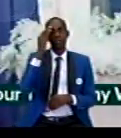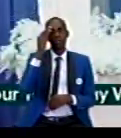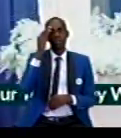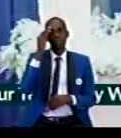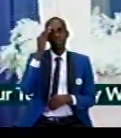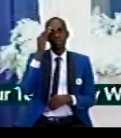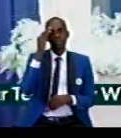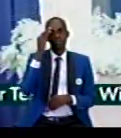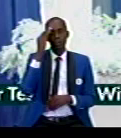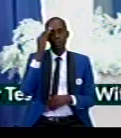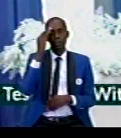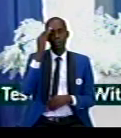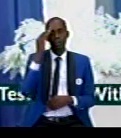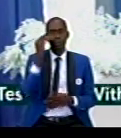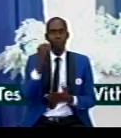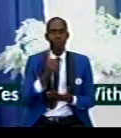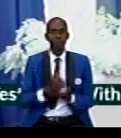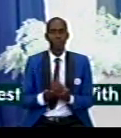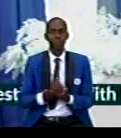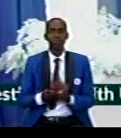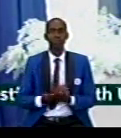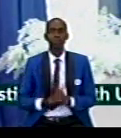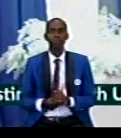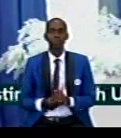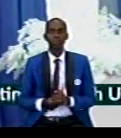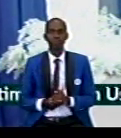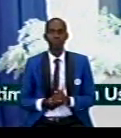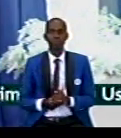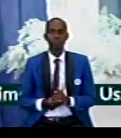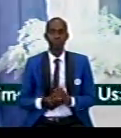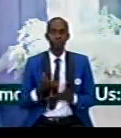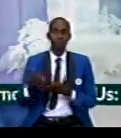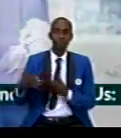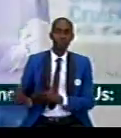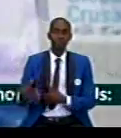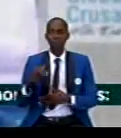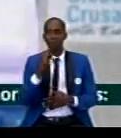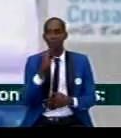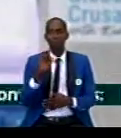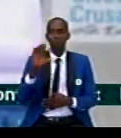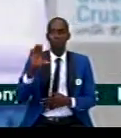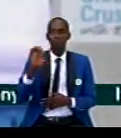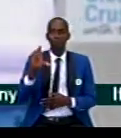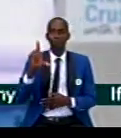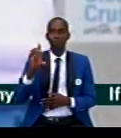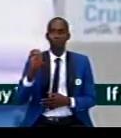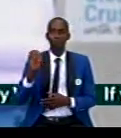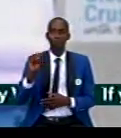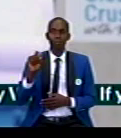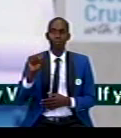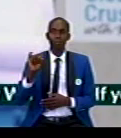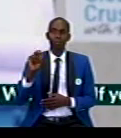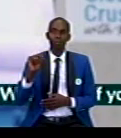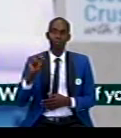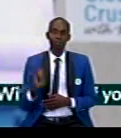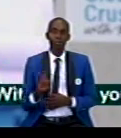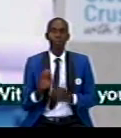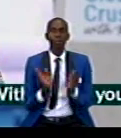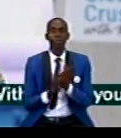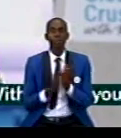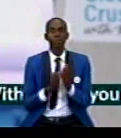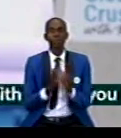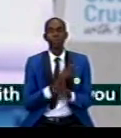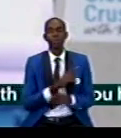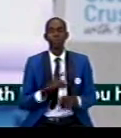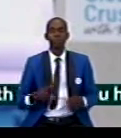This is Celestine Ebinum. He has a testimony. Praise the Lord. My name is Celestine Ebinum, and I'm